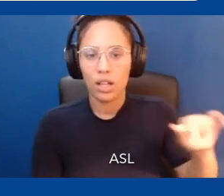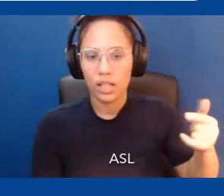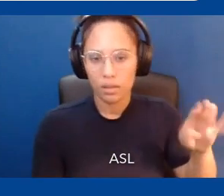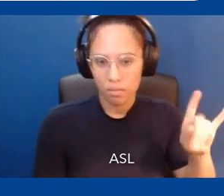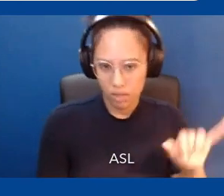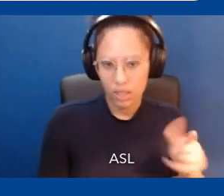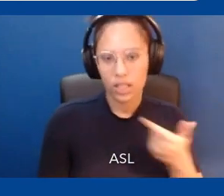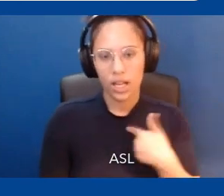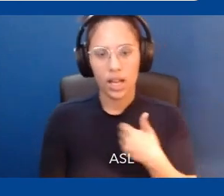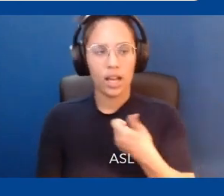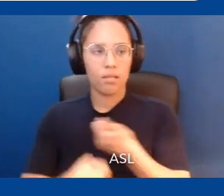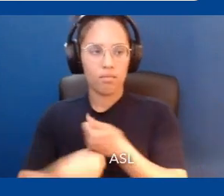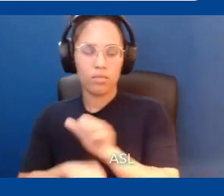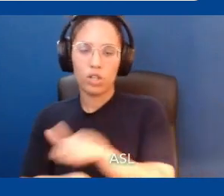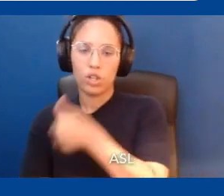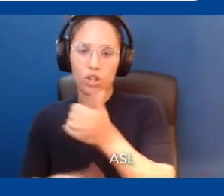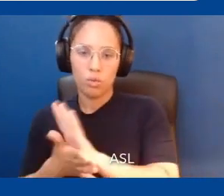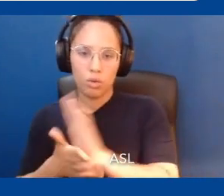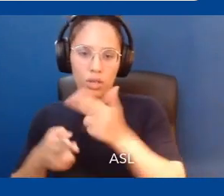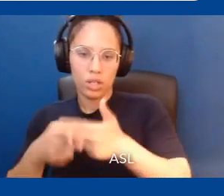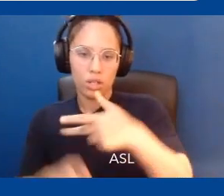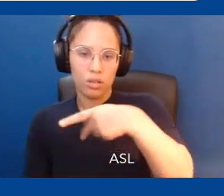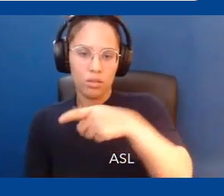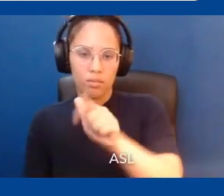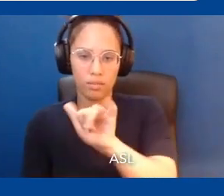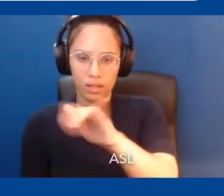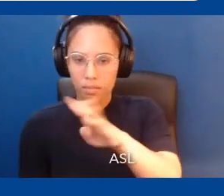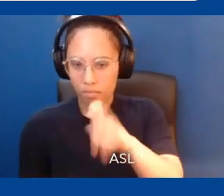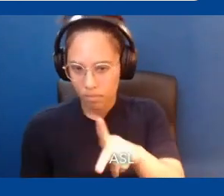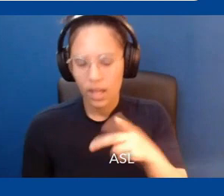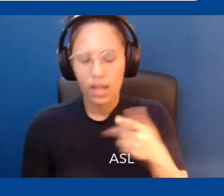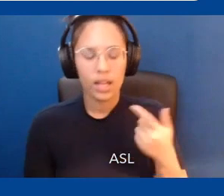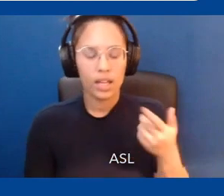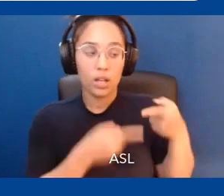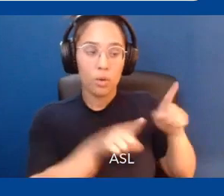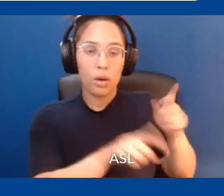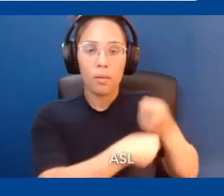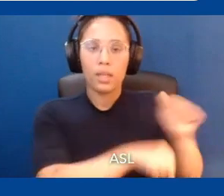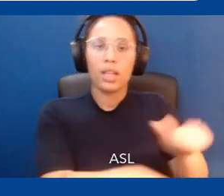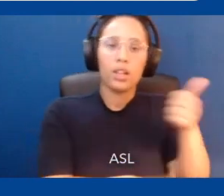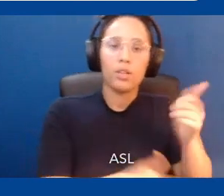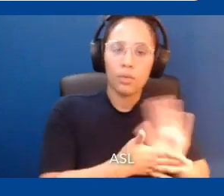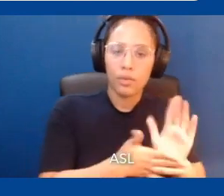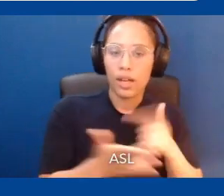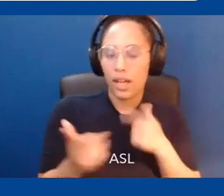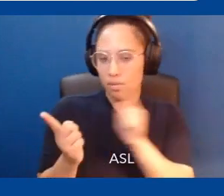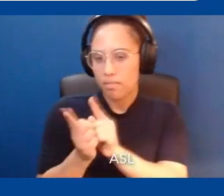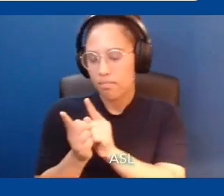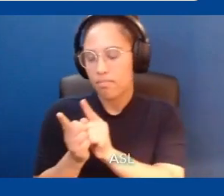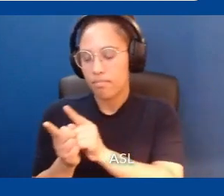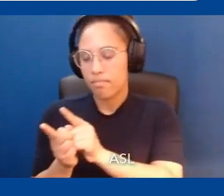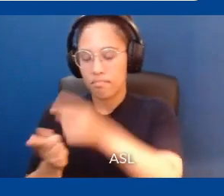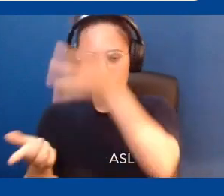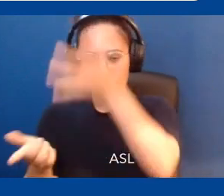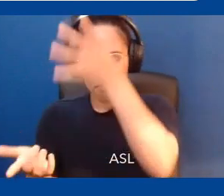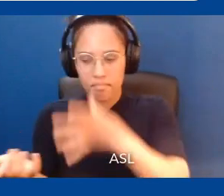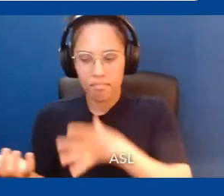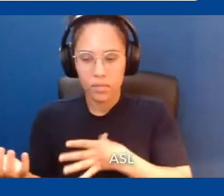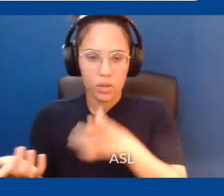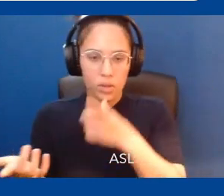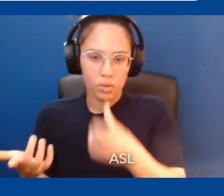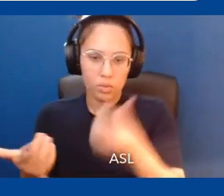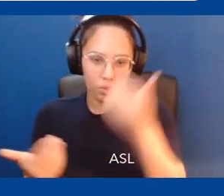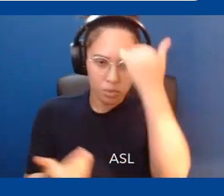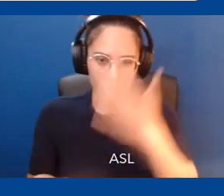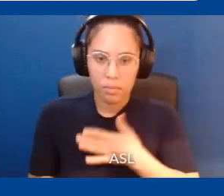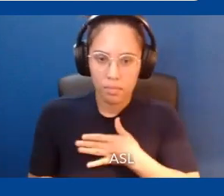my father's last couple before he met my mother. And she showed